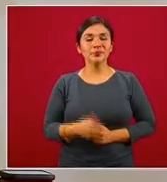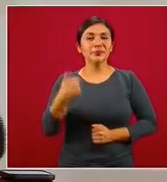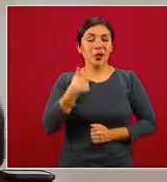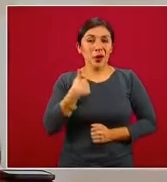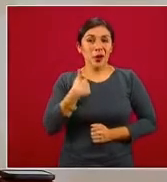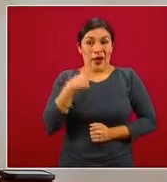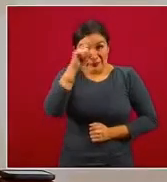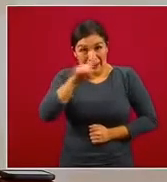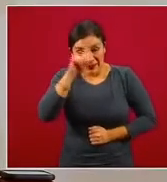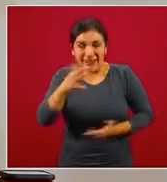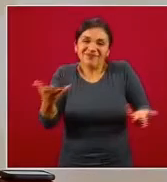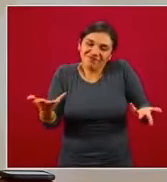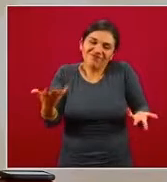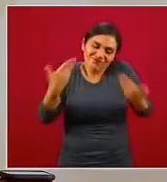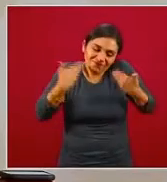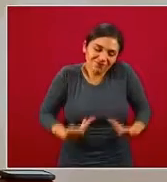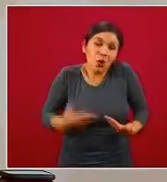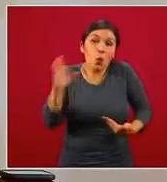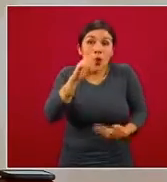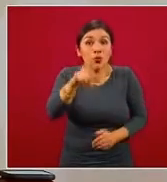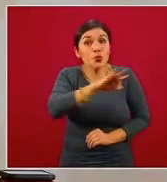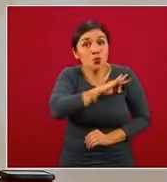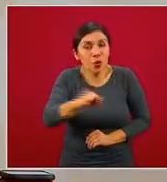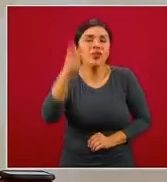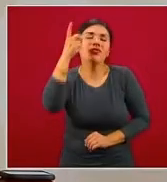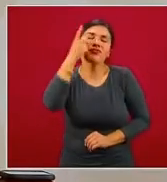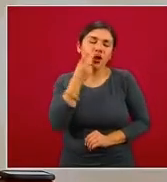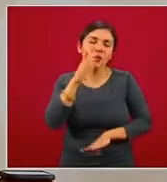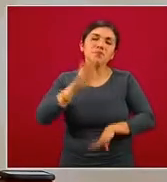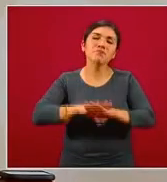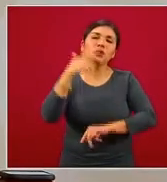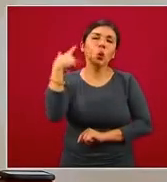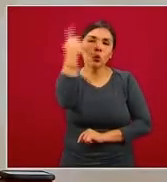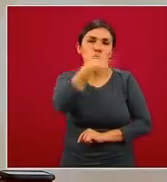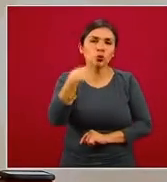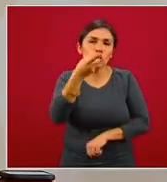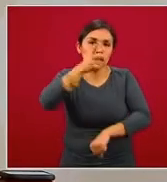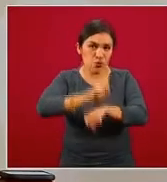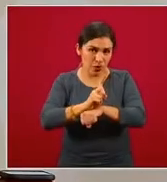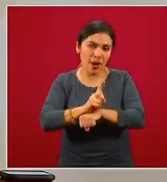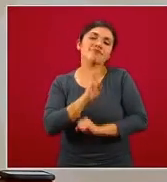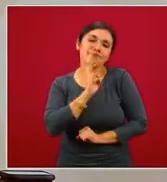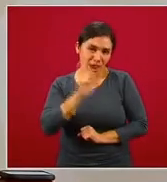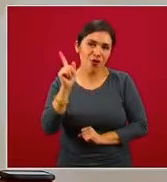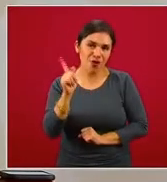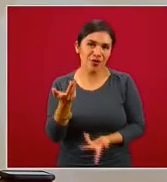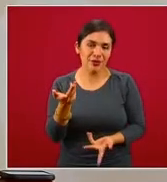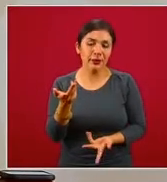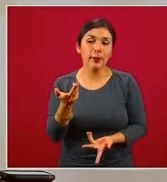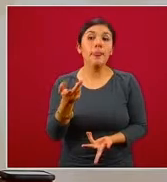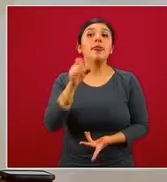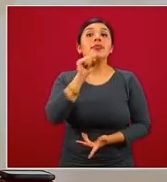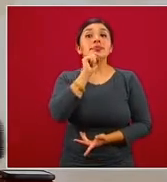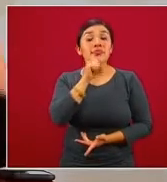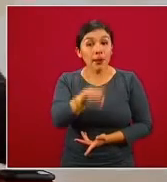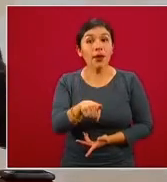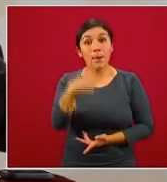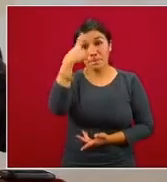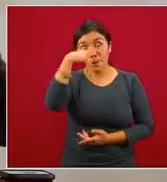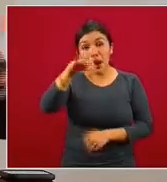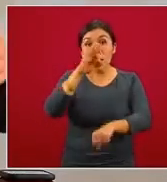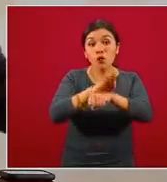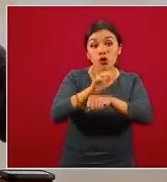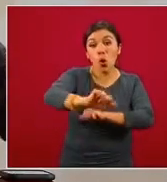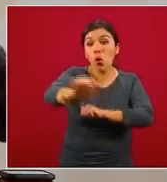have pero good, bueno, cuando es posible hay que dormir good 8 amount horas of al día. sleep. Maybe I'm not the Es best deseable. person to Y recommend this, definitivamente but para proteger a